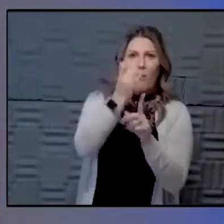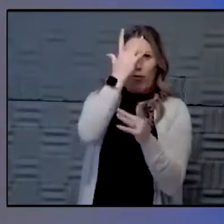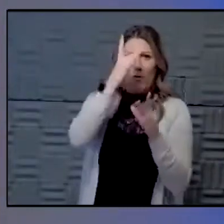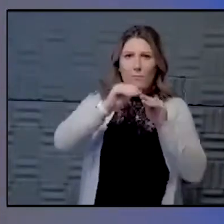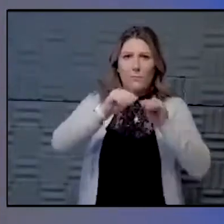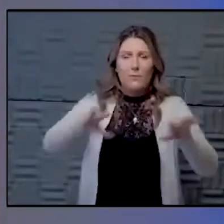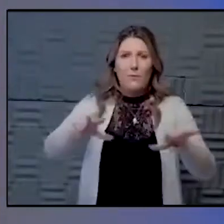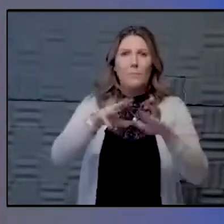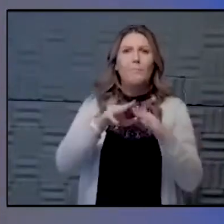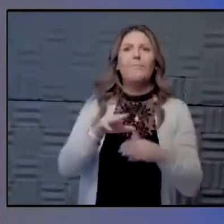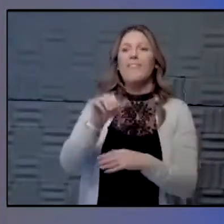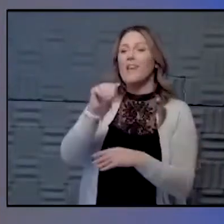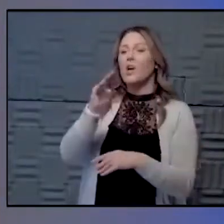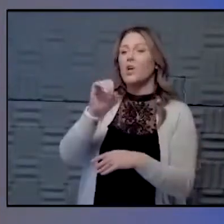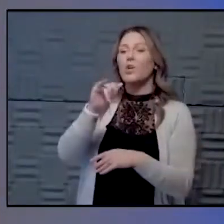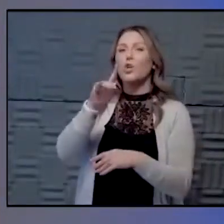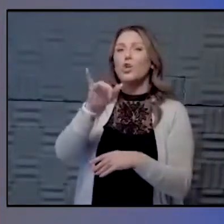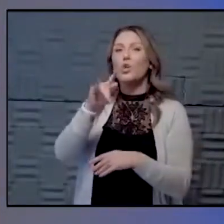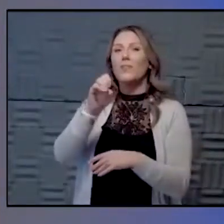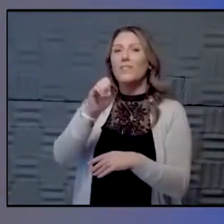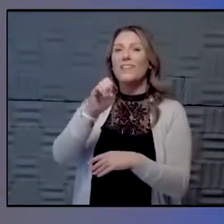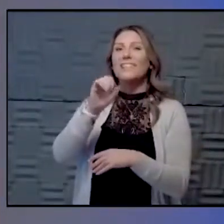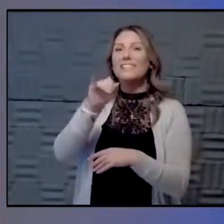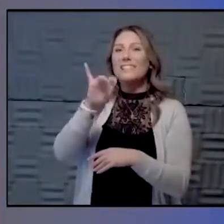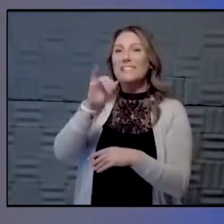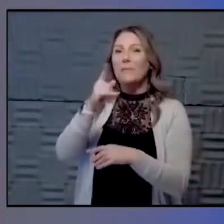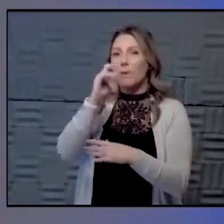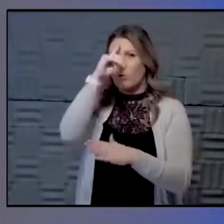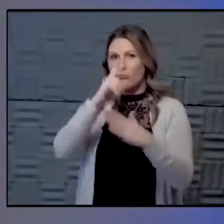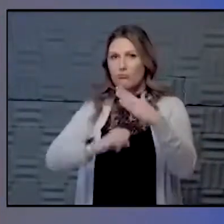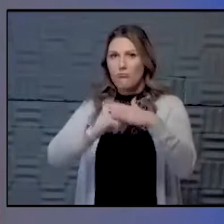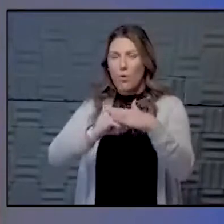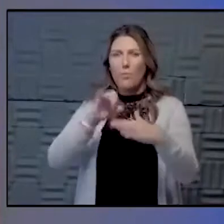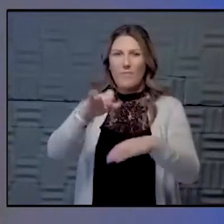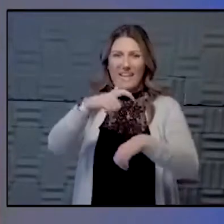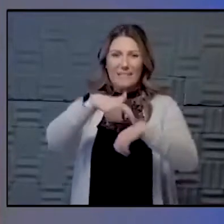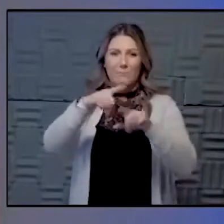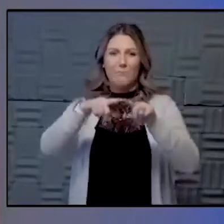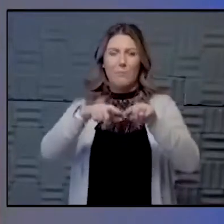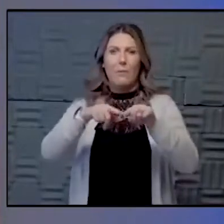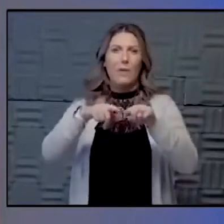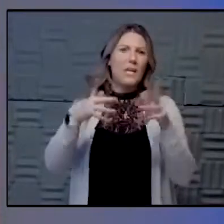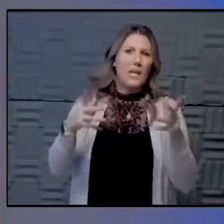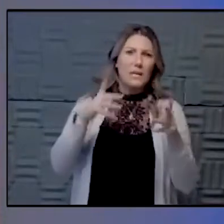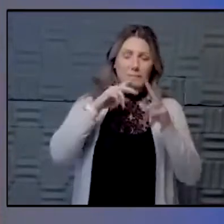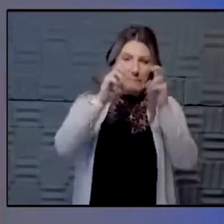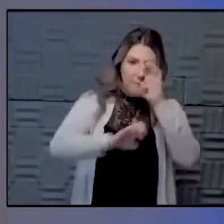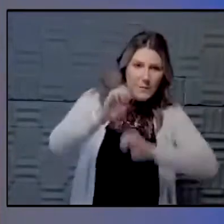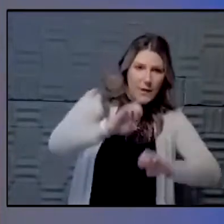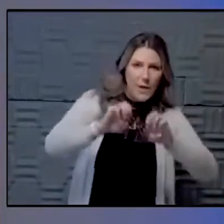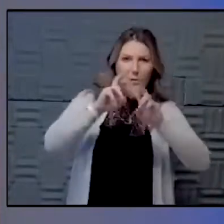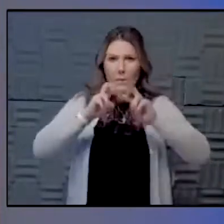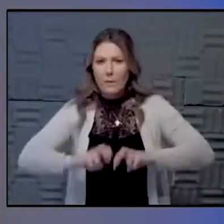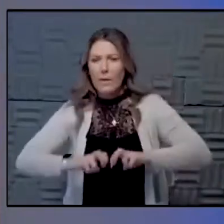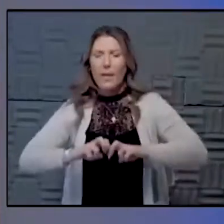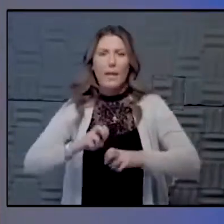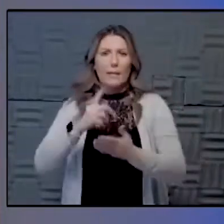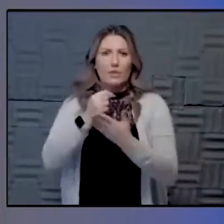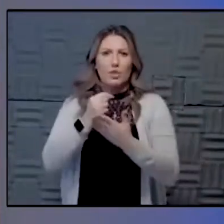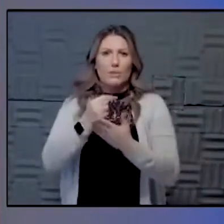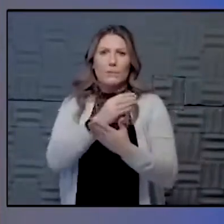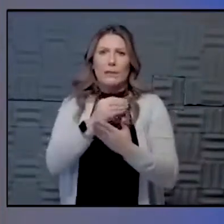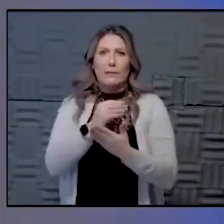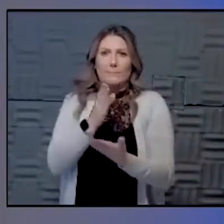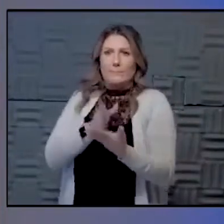acute ischemic stroke presents a challenge in that it's time dependent to acutely evaluate and treat patients to try and reverse these